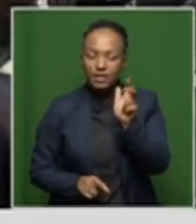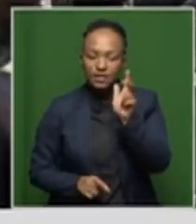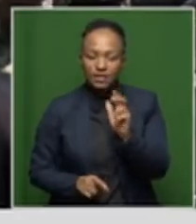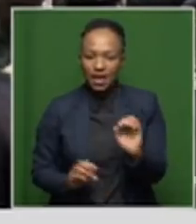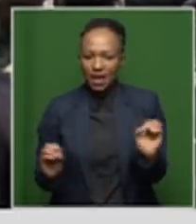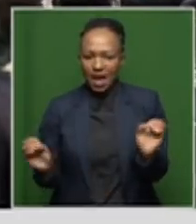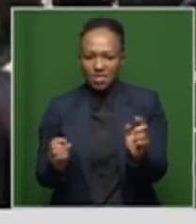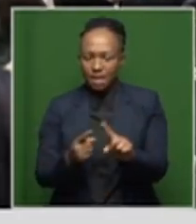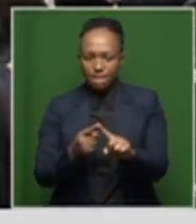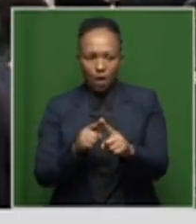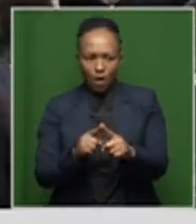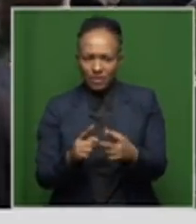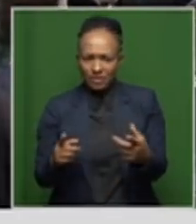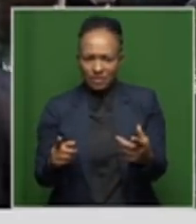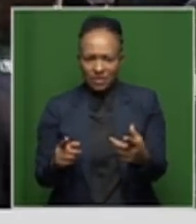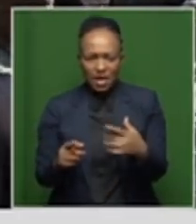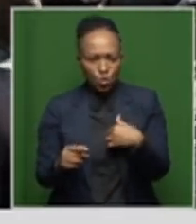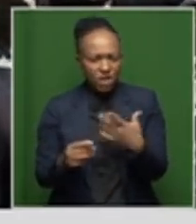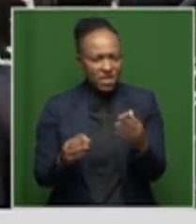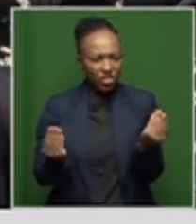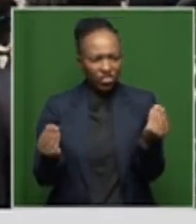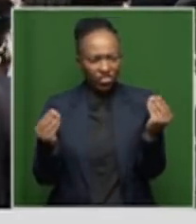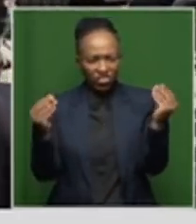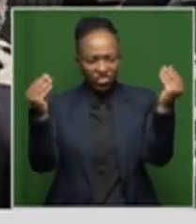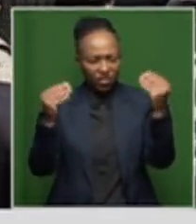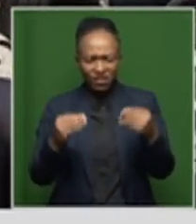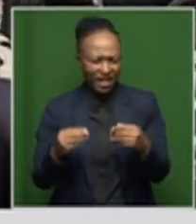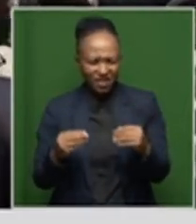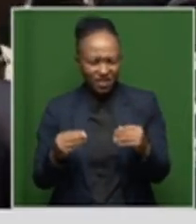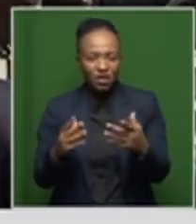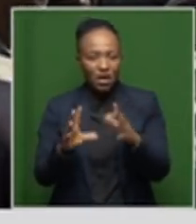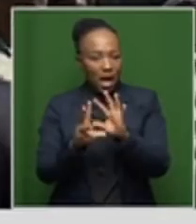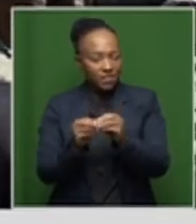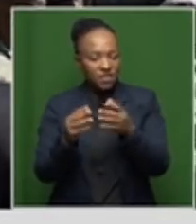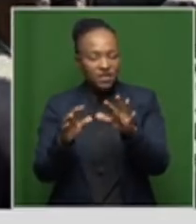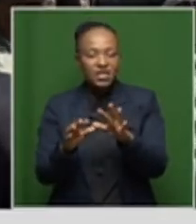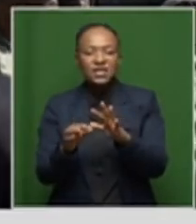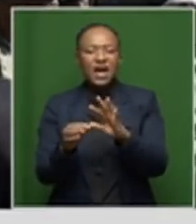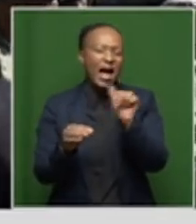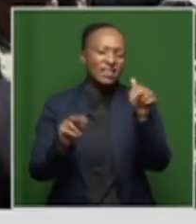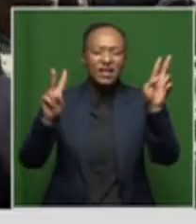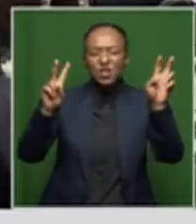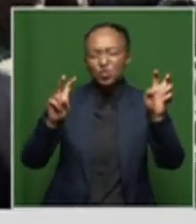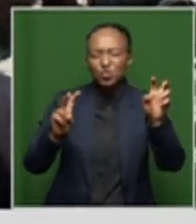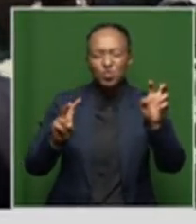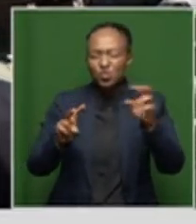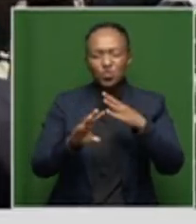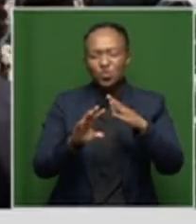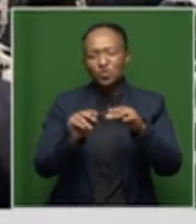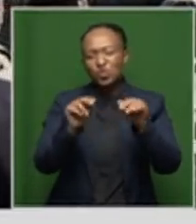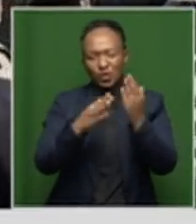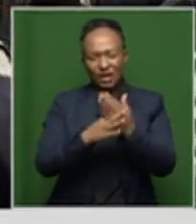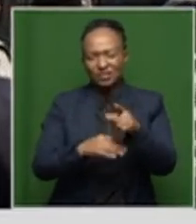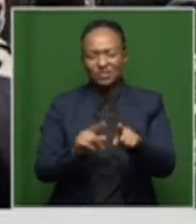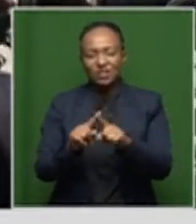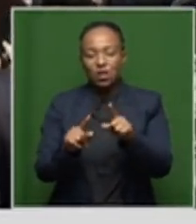a single point they make that we have cooked the charges. Everything else that they have been raising are issues peripheral to the case. So we